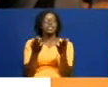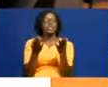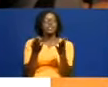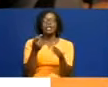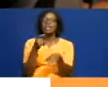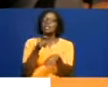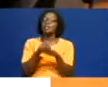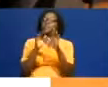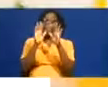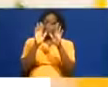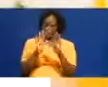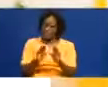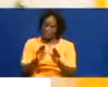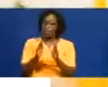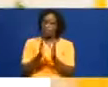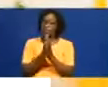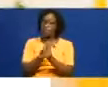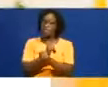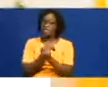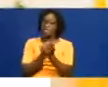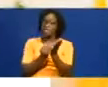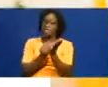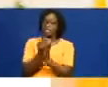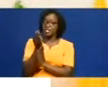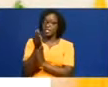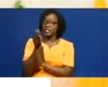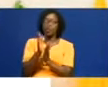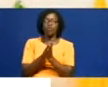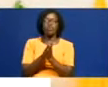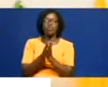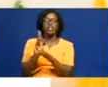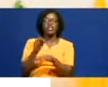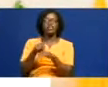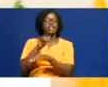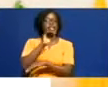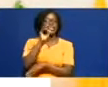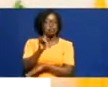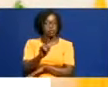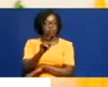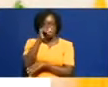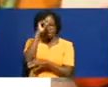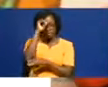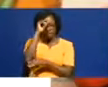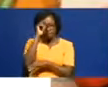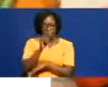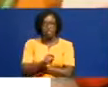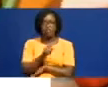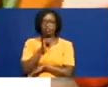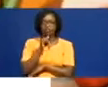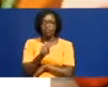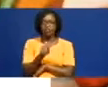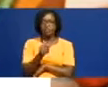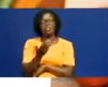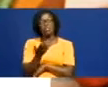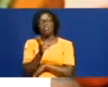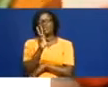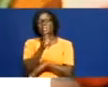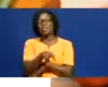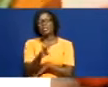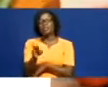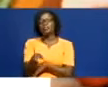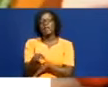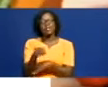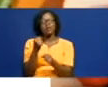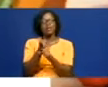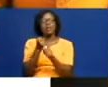it is important to protect the integrity of national examinations, the government must not be seen to undermine the amount